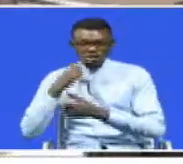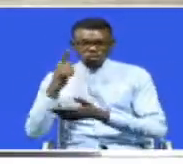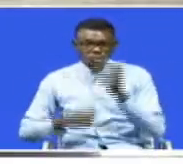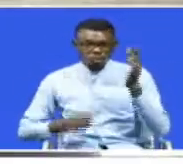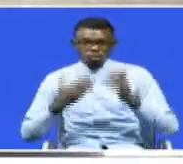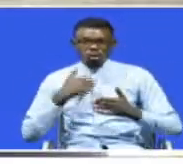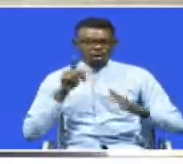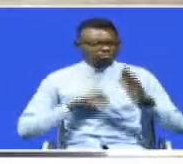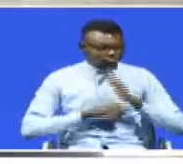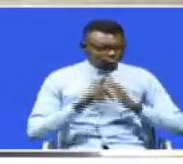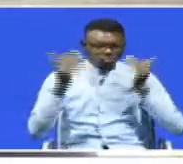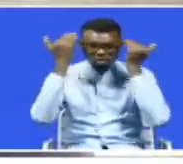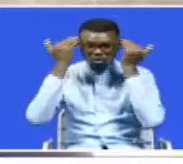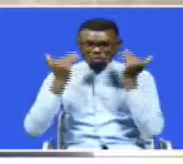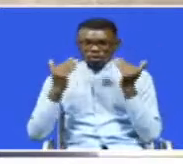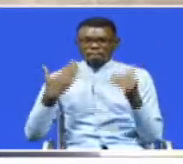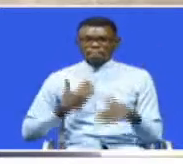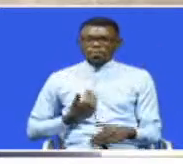justice